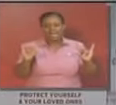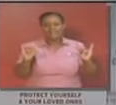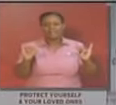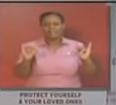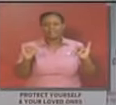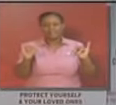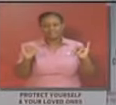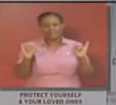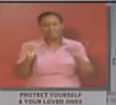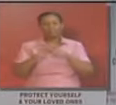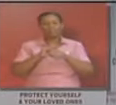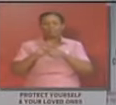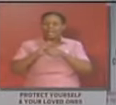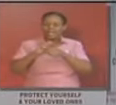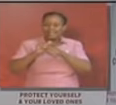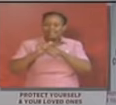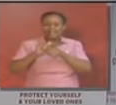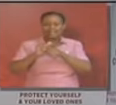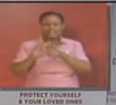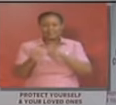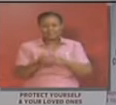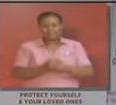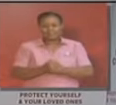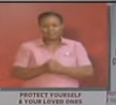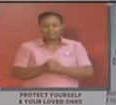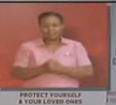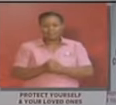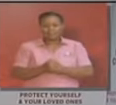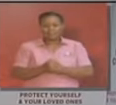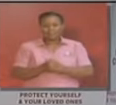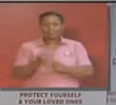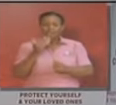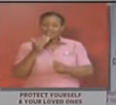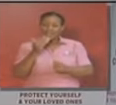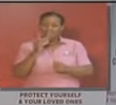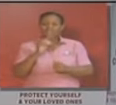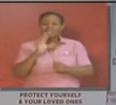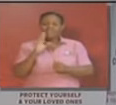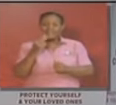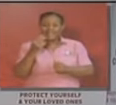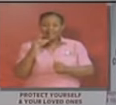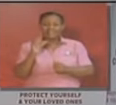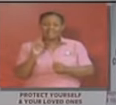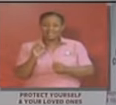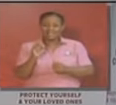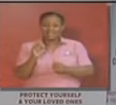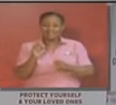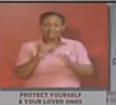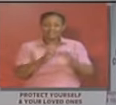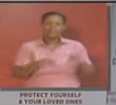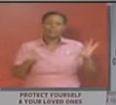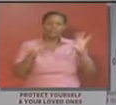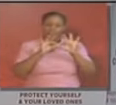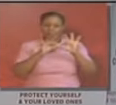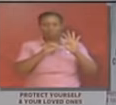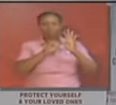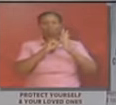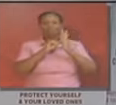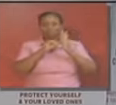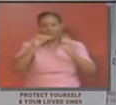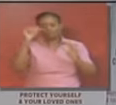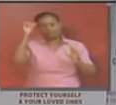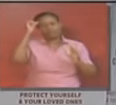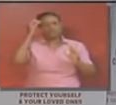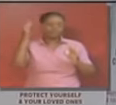Thank you very much, Dr. Hinds, for that very, very important reminder in visual terms that we all need